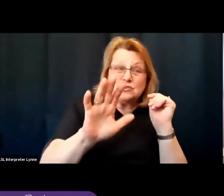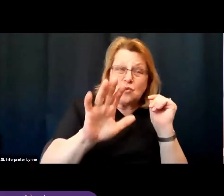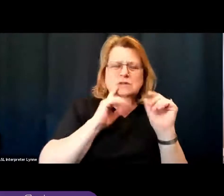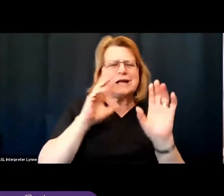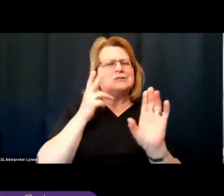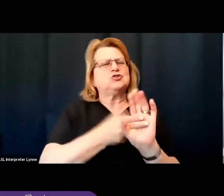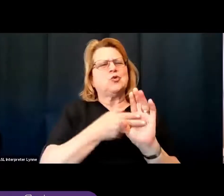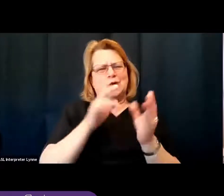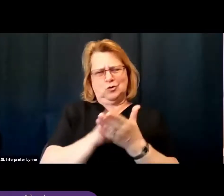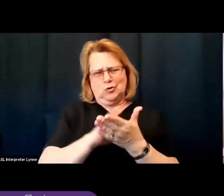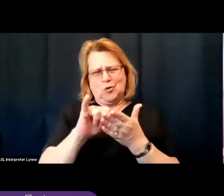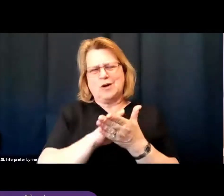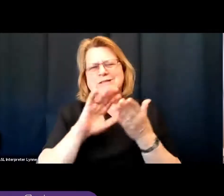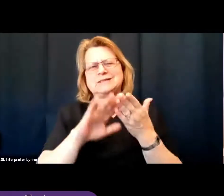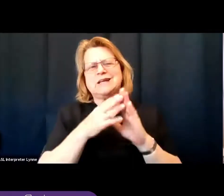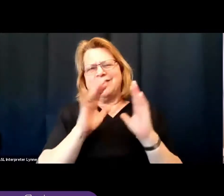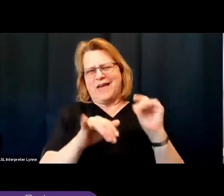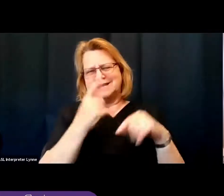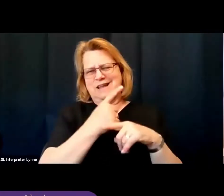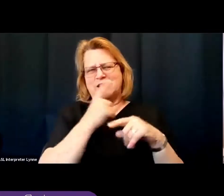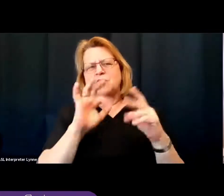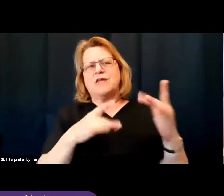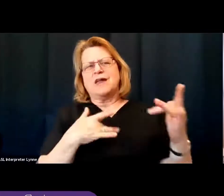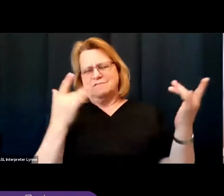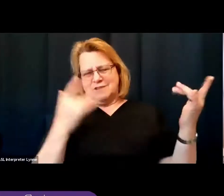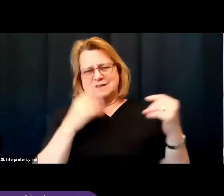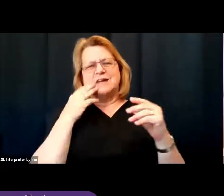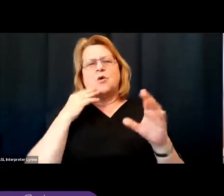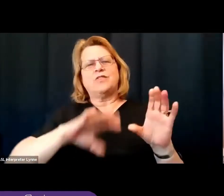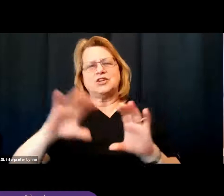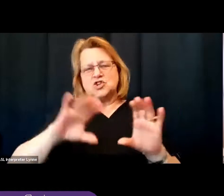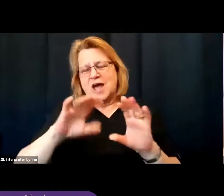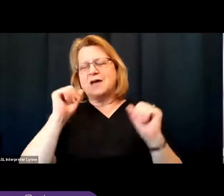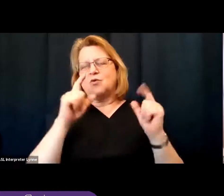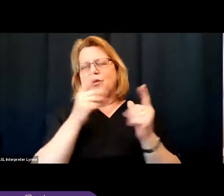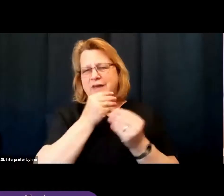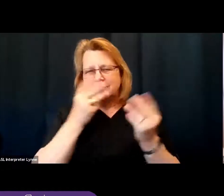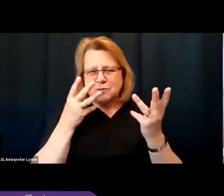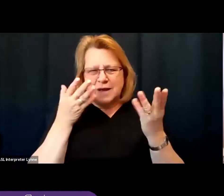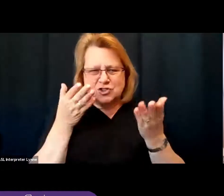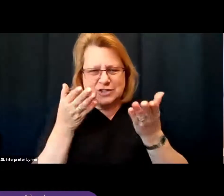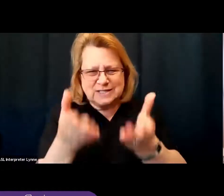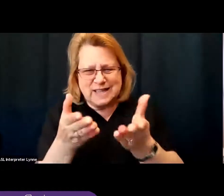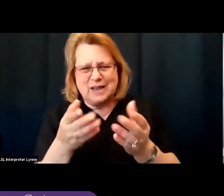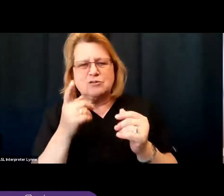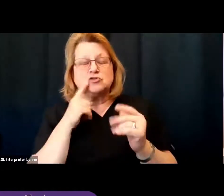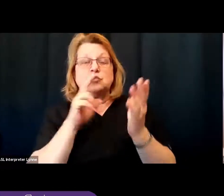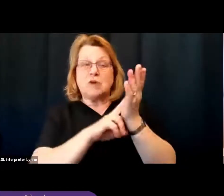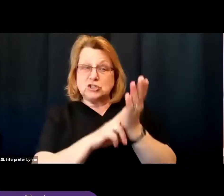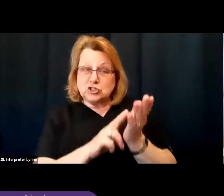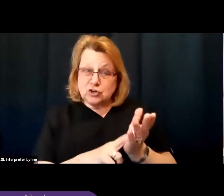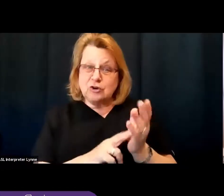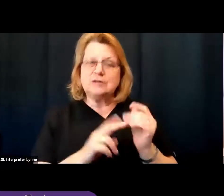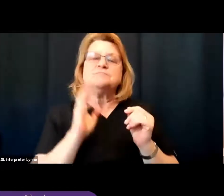in New York City for that event. I know in the chat, we've put the information with the bit.lys to register. We'll be